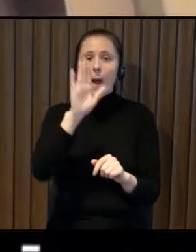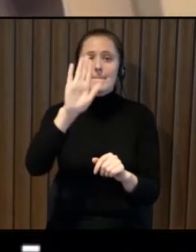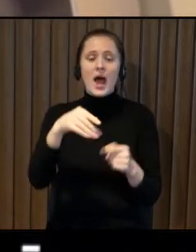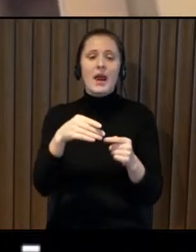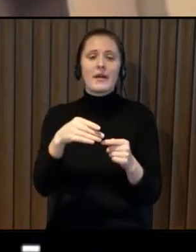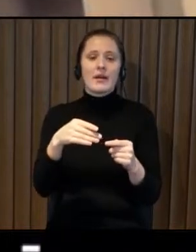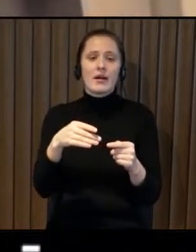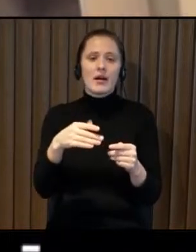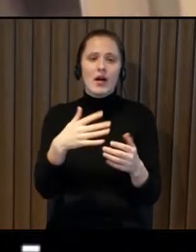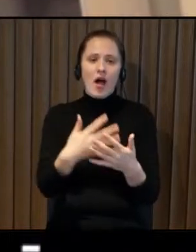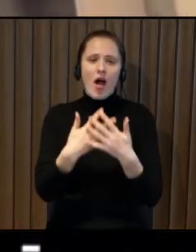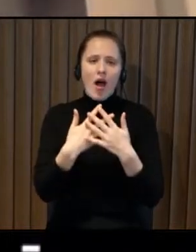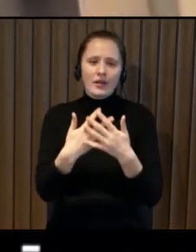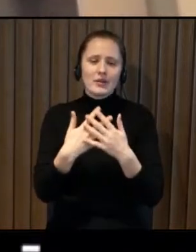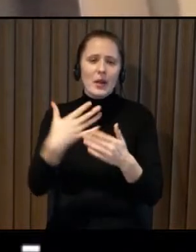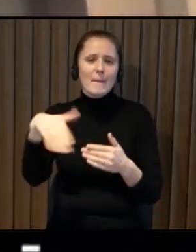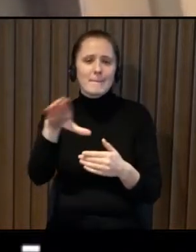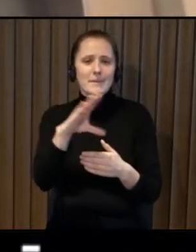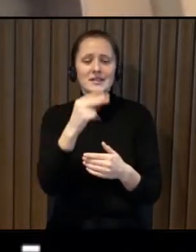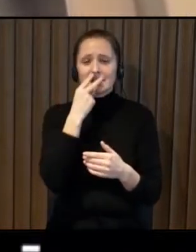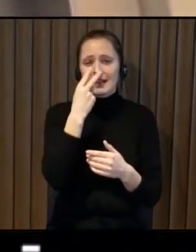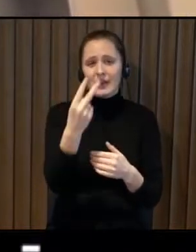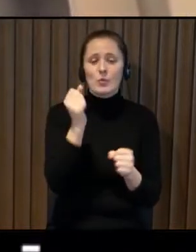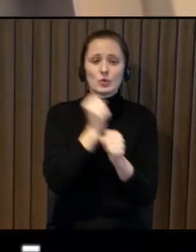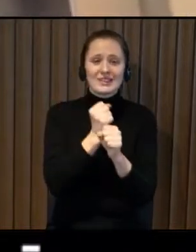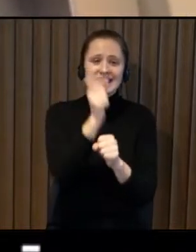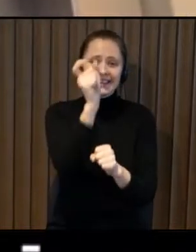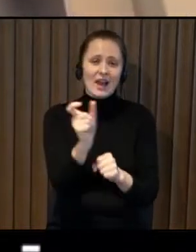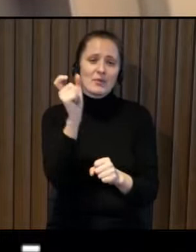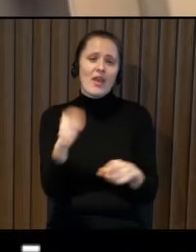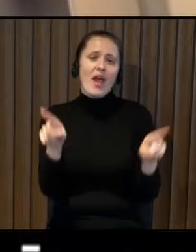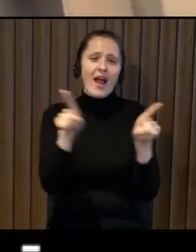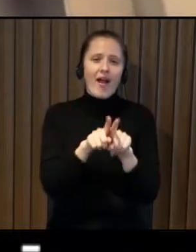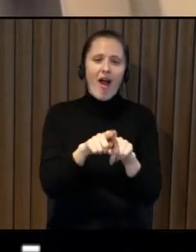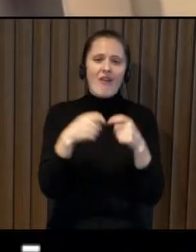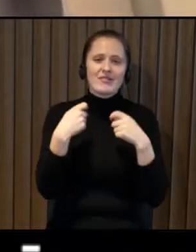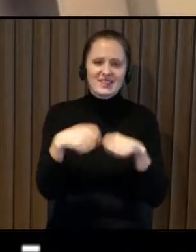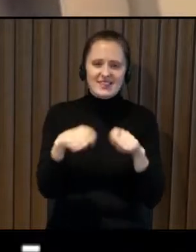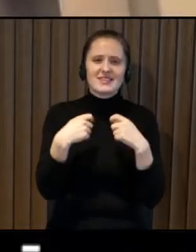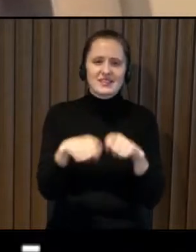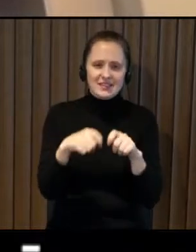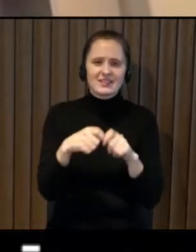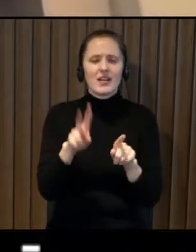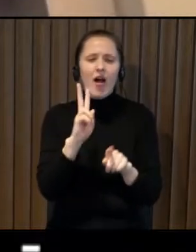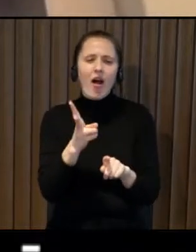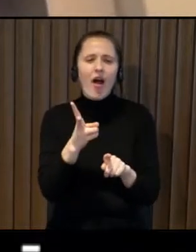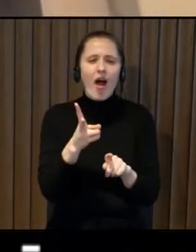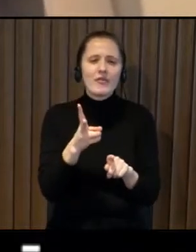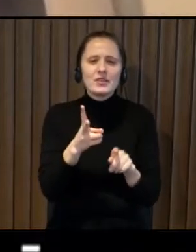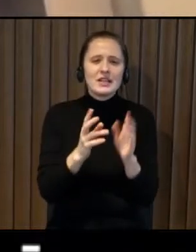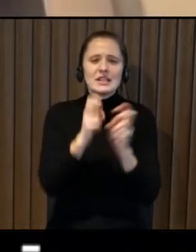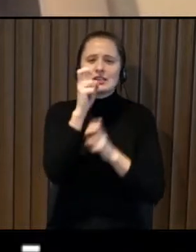requirement, because when speaking about productivity, we sometimes look at our